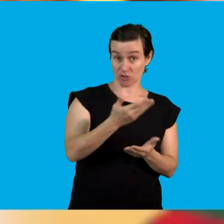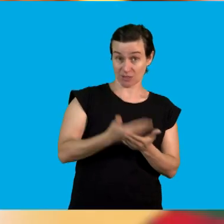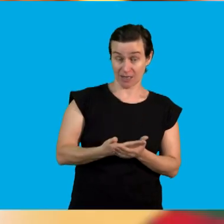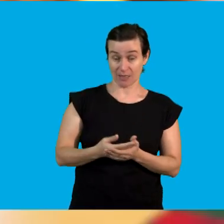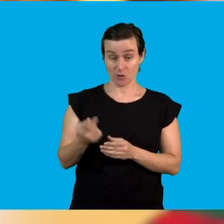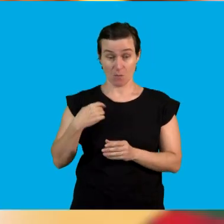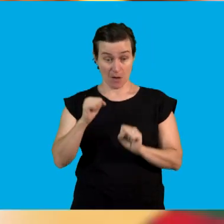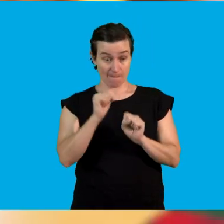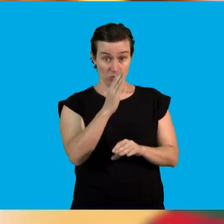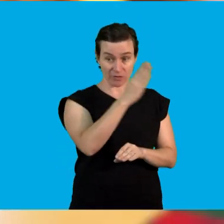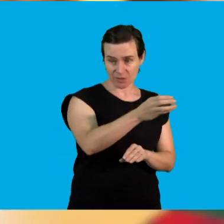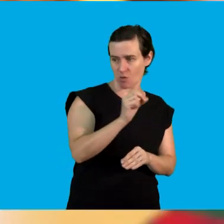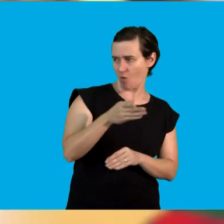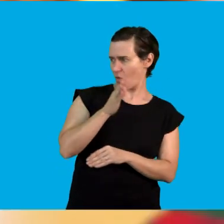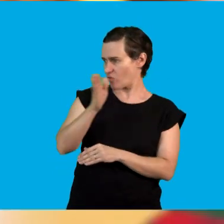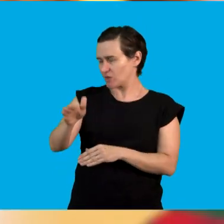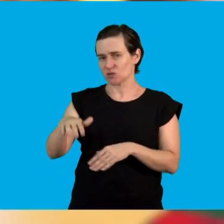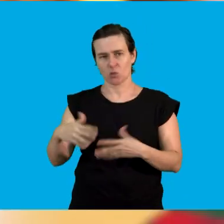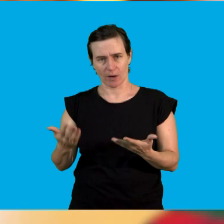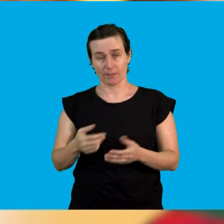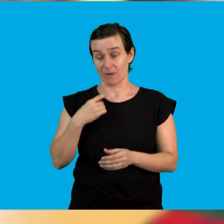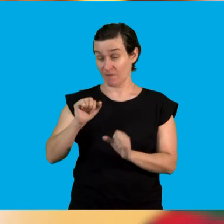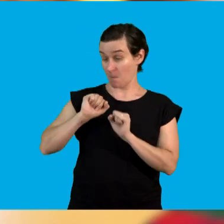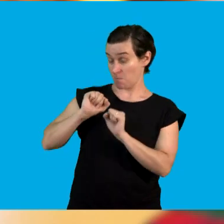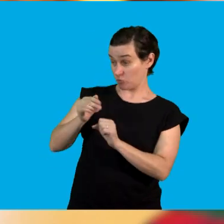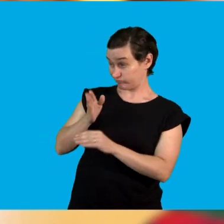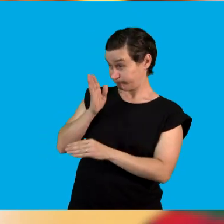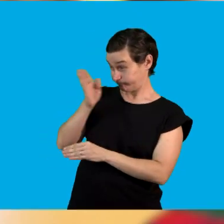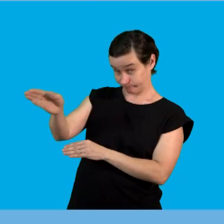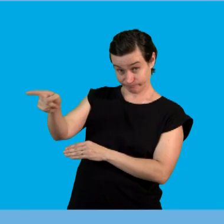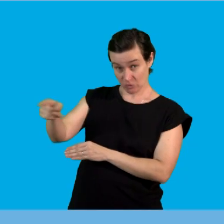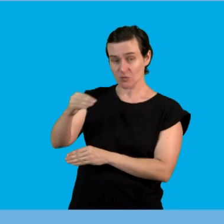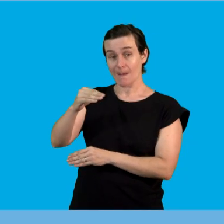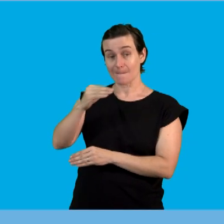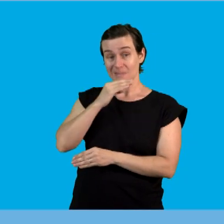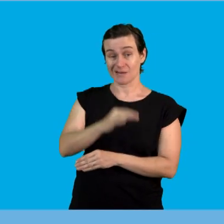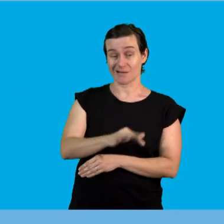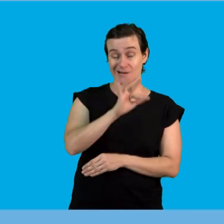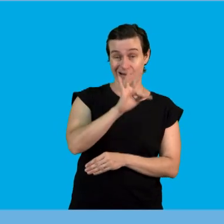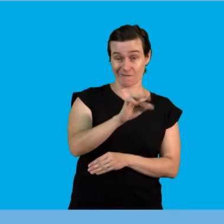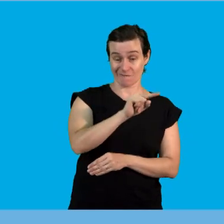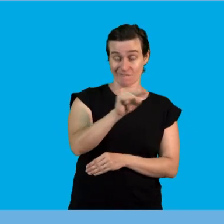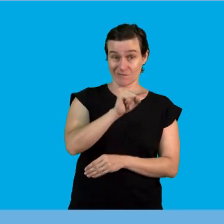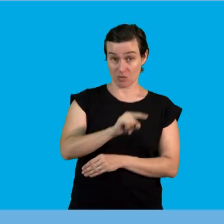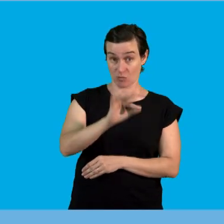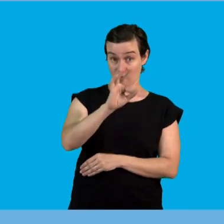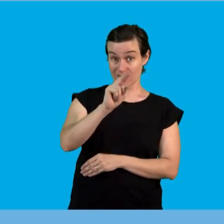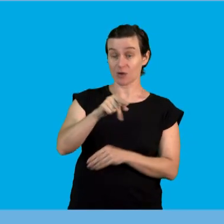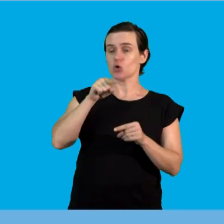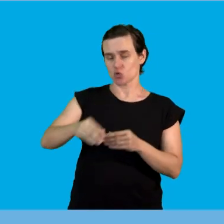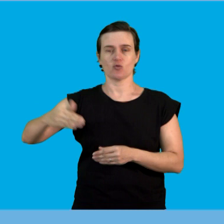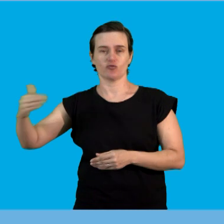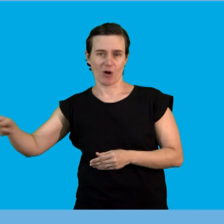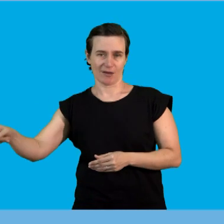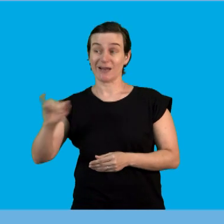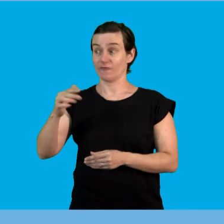where this force is applied, if we're applying a force into the right, then you'd say F is equals to 3 newtons to the right. So you'll say